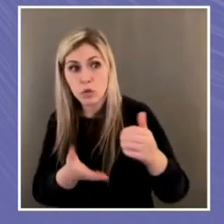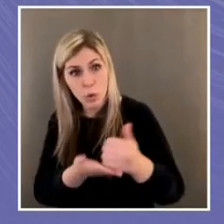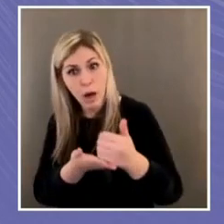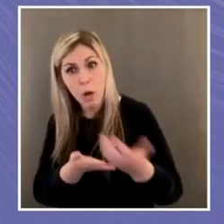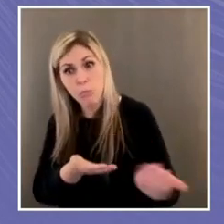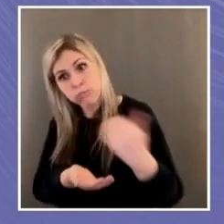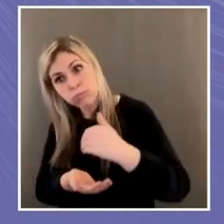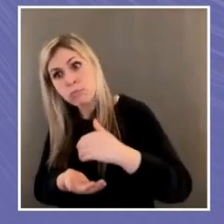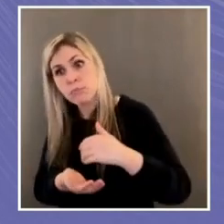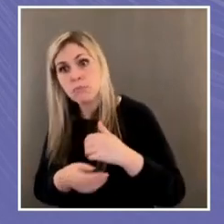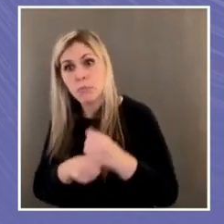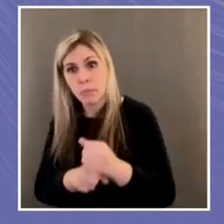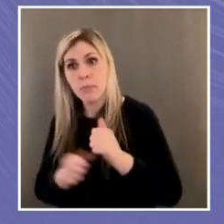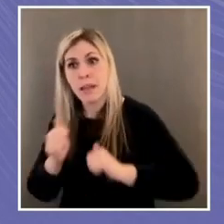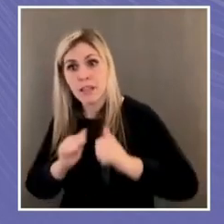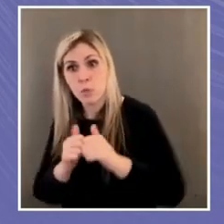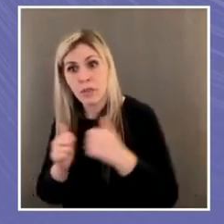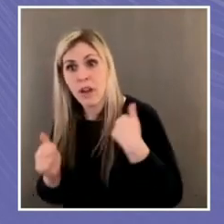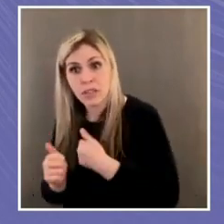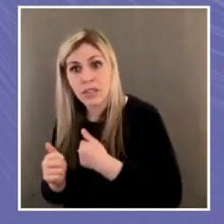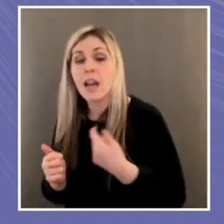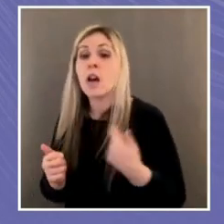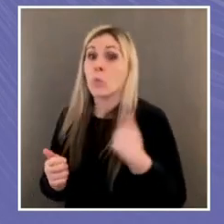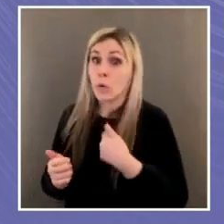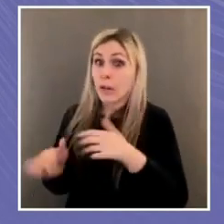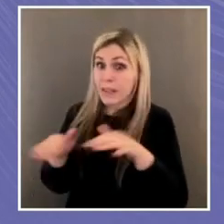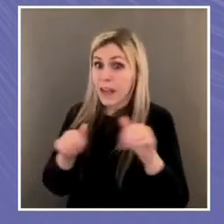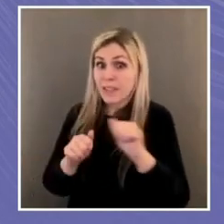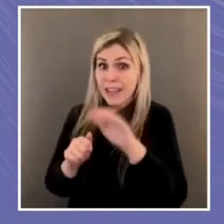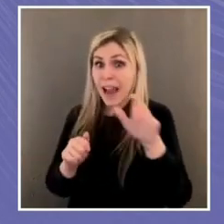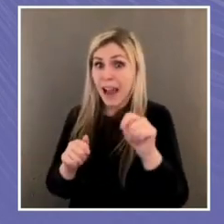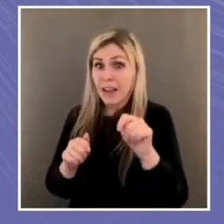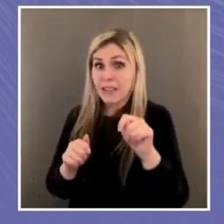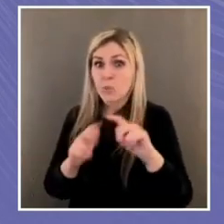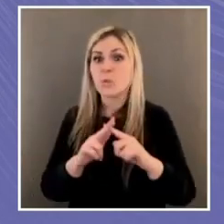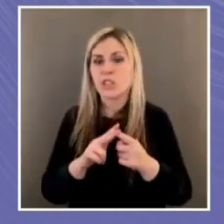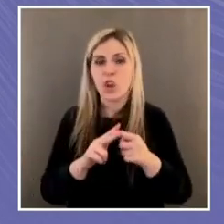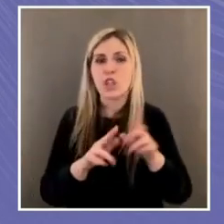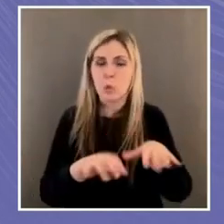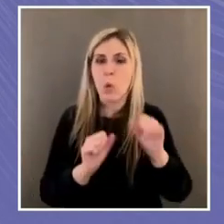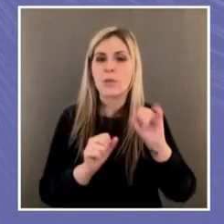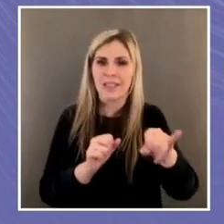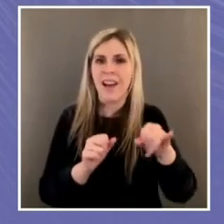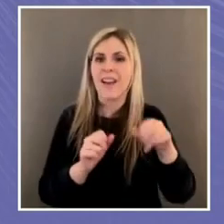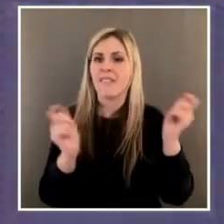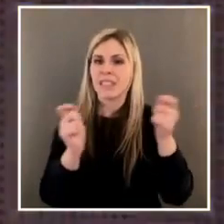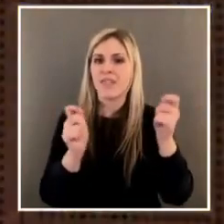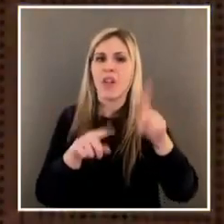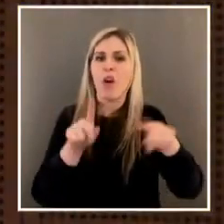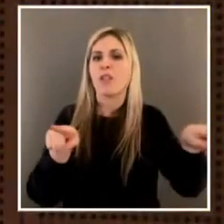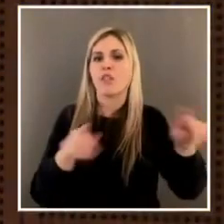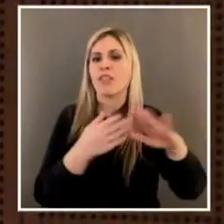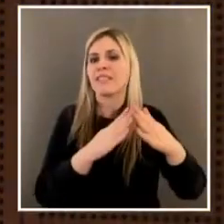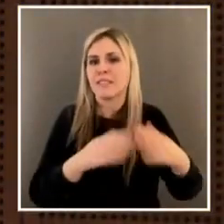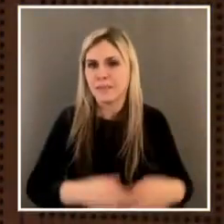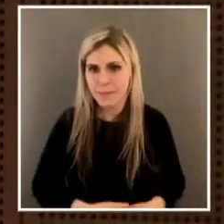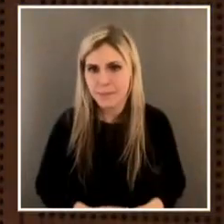And then when we moved away from ACT, we started doing that festival around the city in different places.